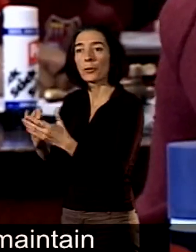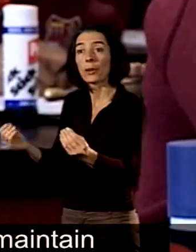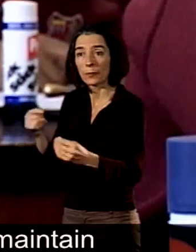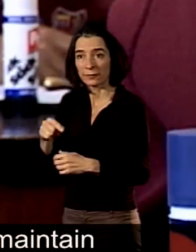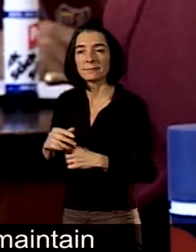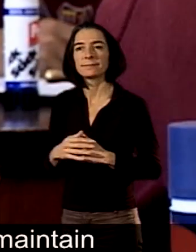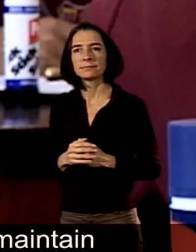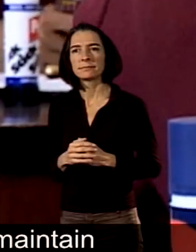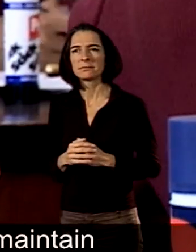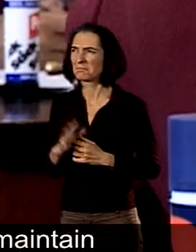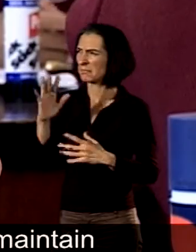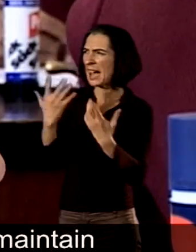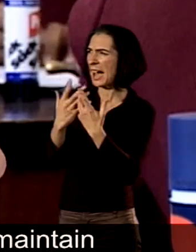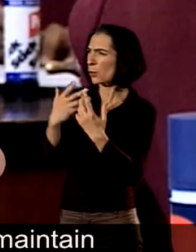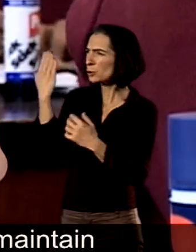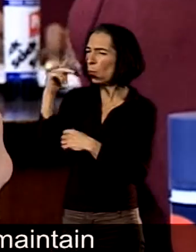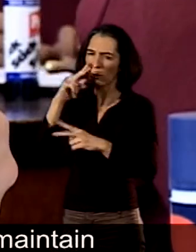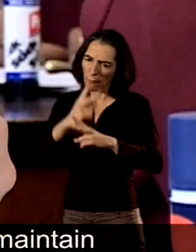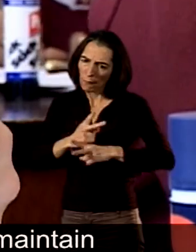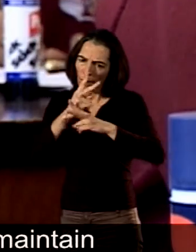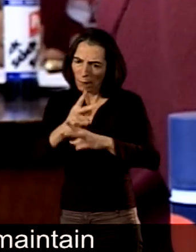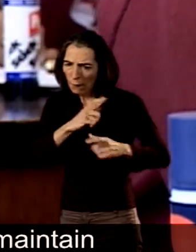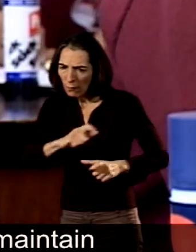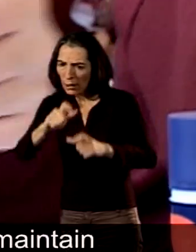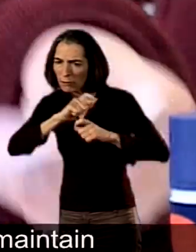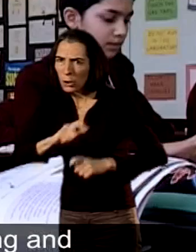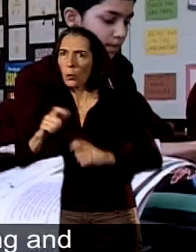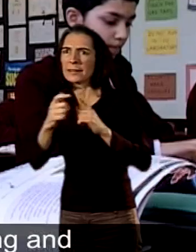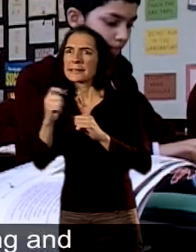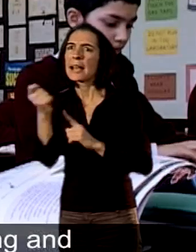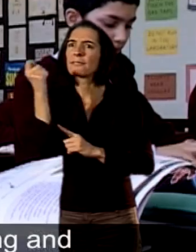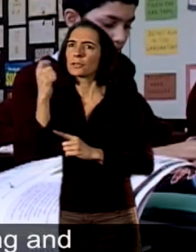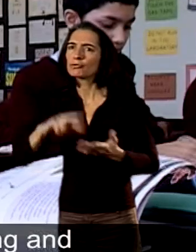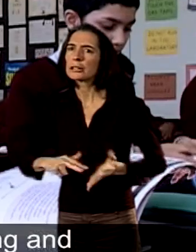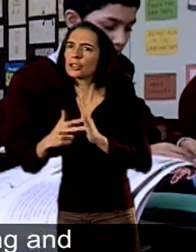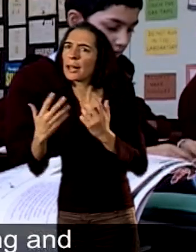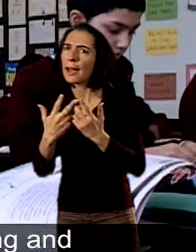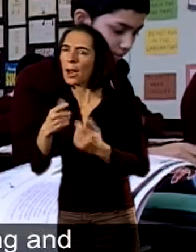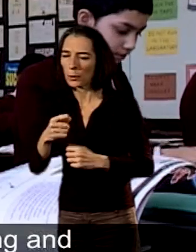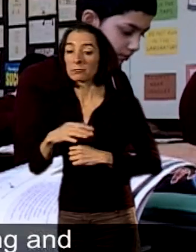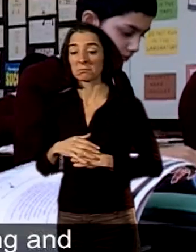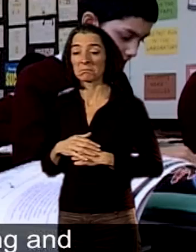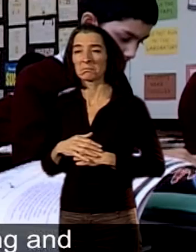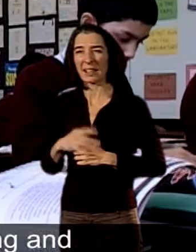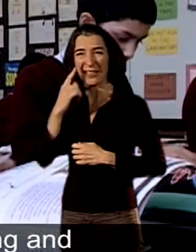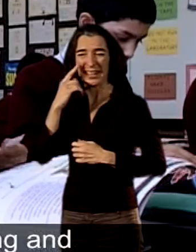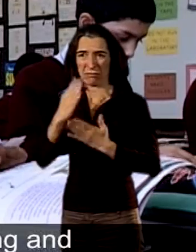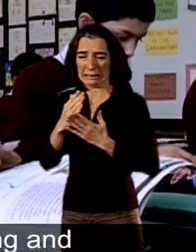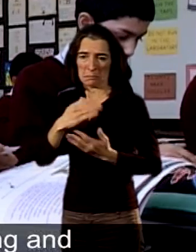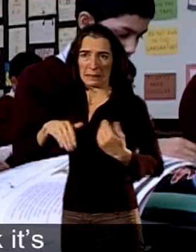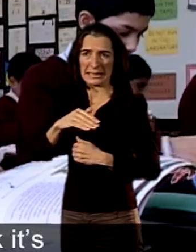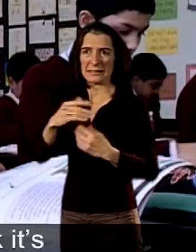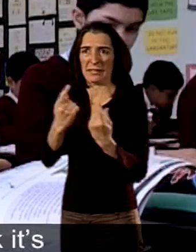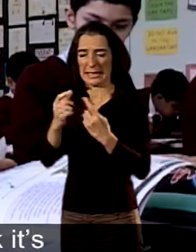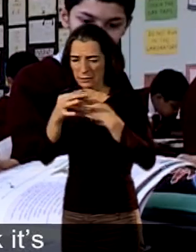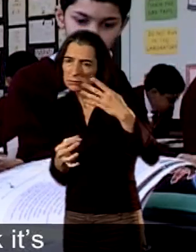How does the school monitor and maintain successful strategies? I think it's both a mixture of revisiting and moving forward on